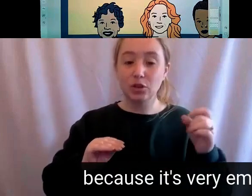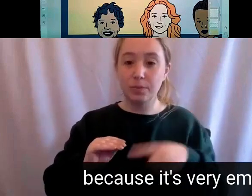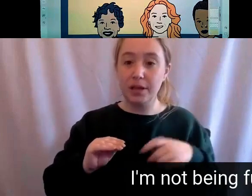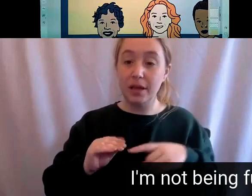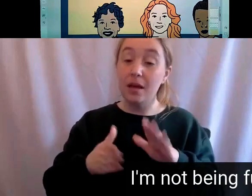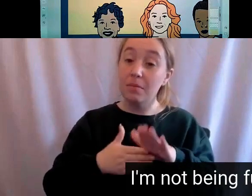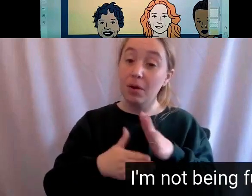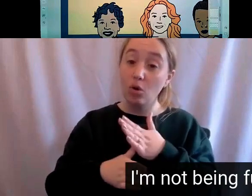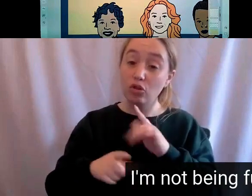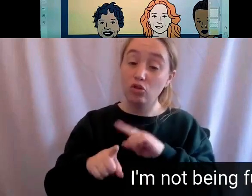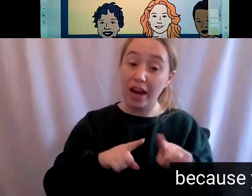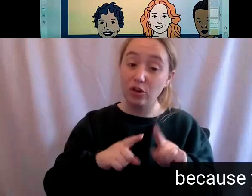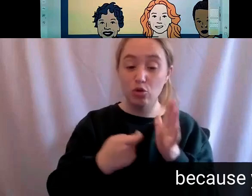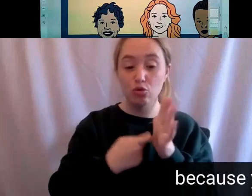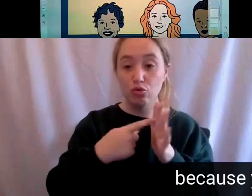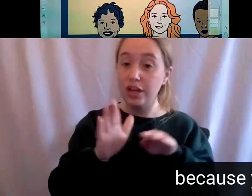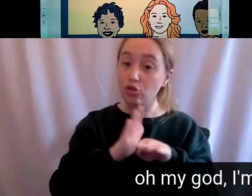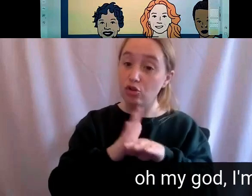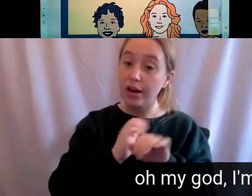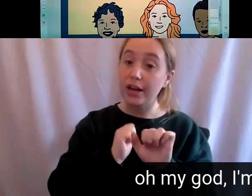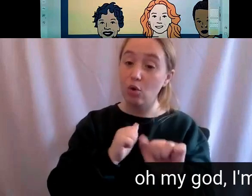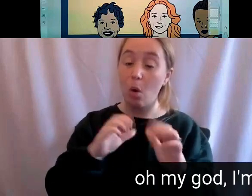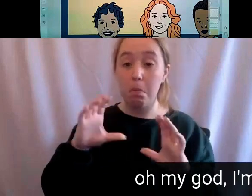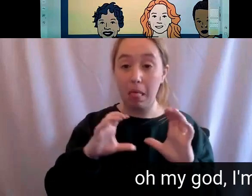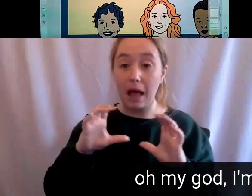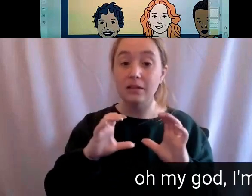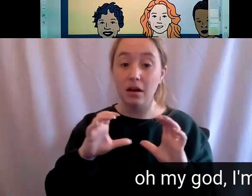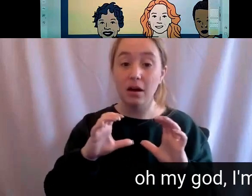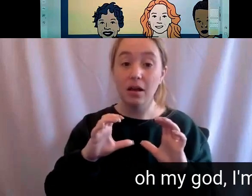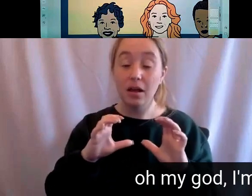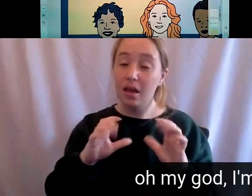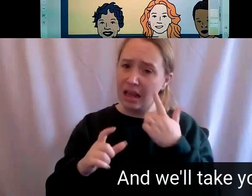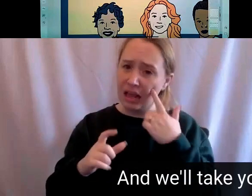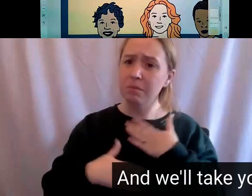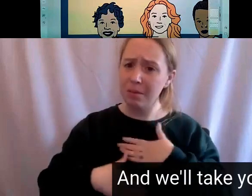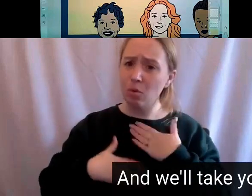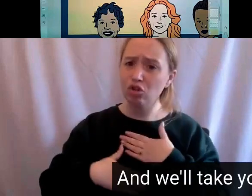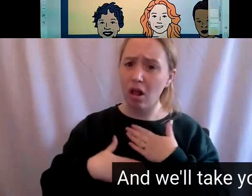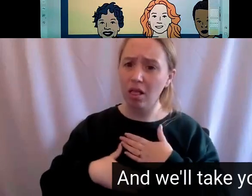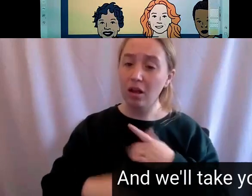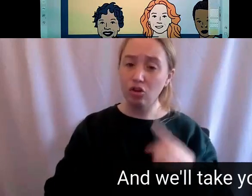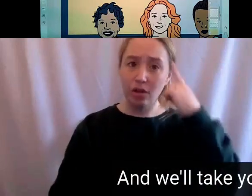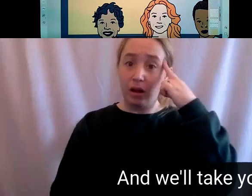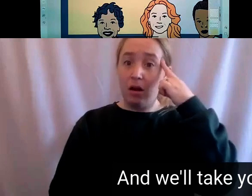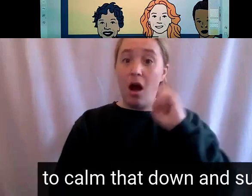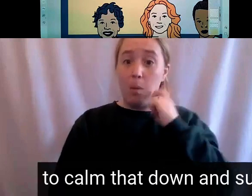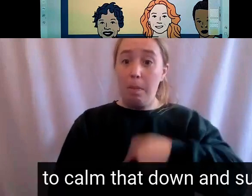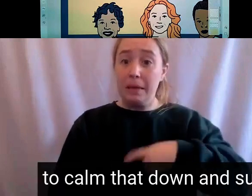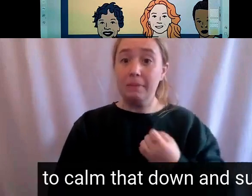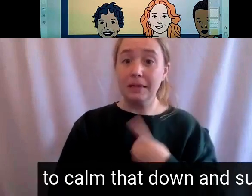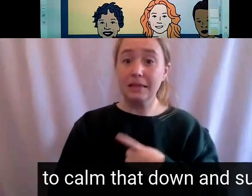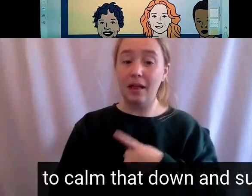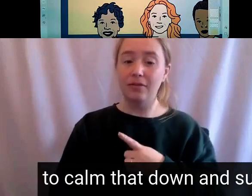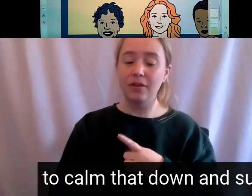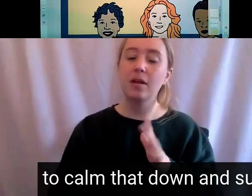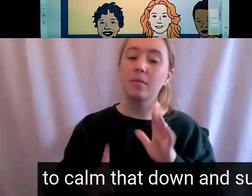Bladder retraining. I'm not being funny when I say that, because you're thinking, oh my God, I'm going to wet myself. And we'll take you through techniques to calm